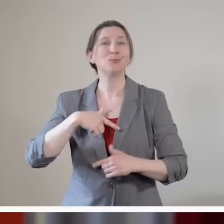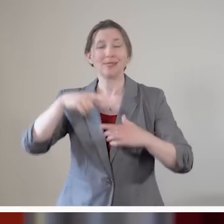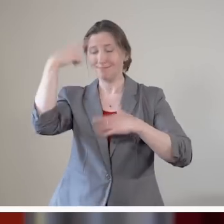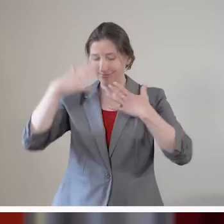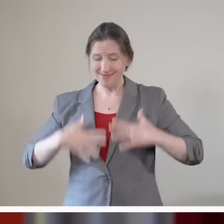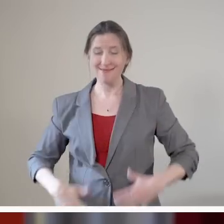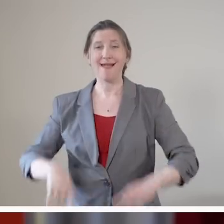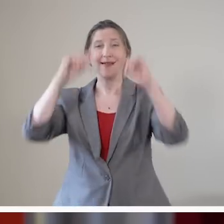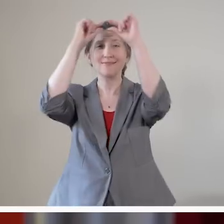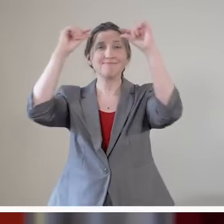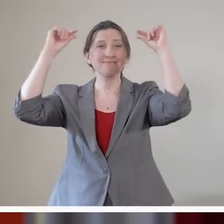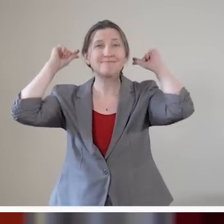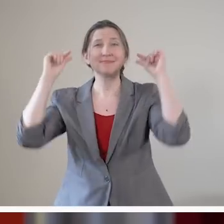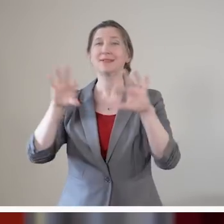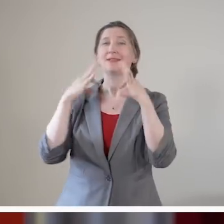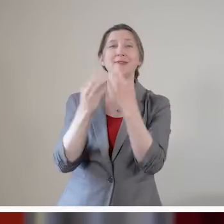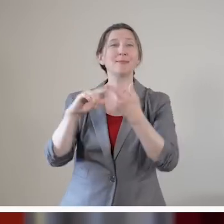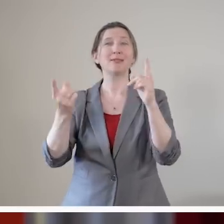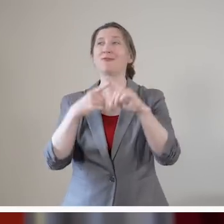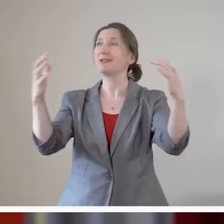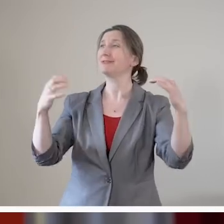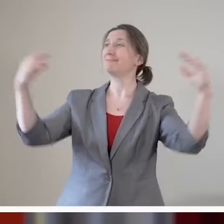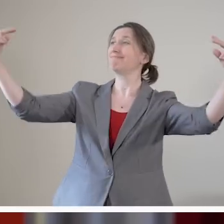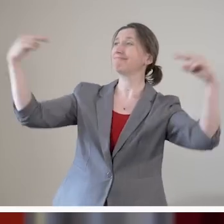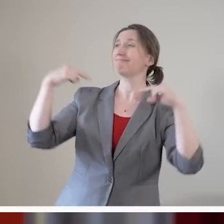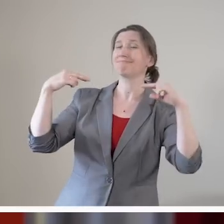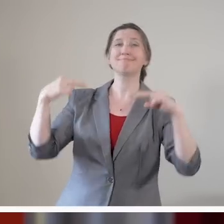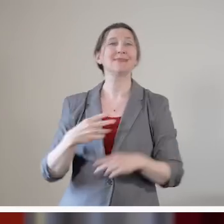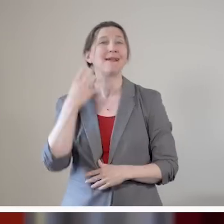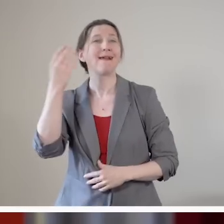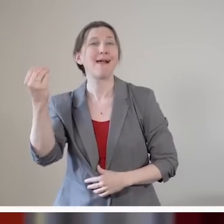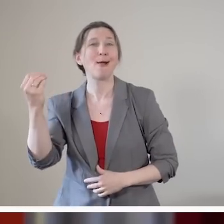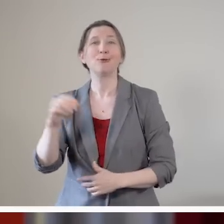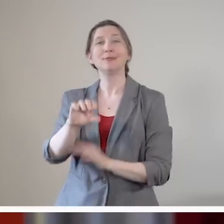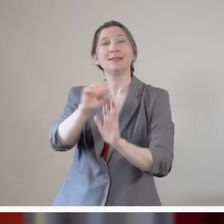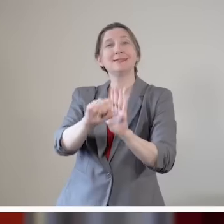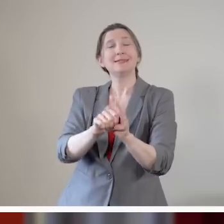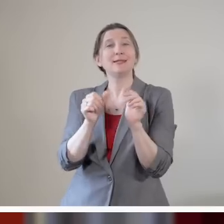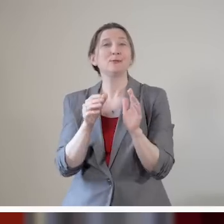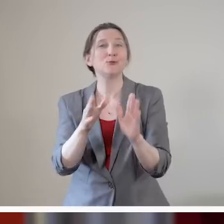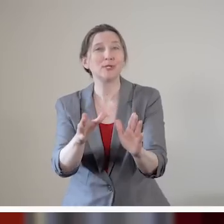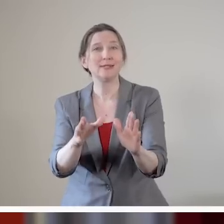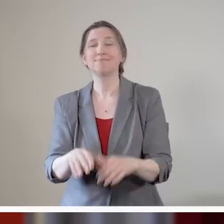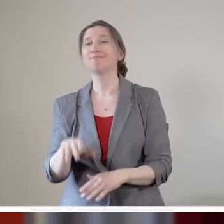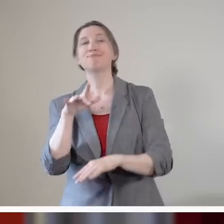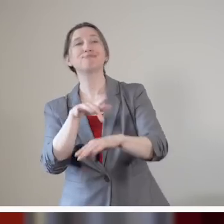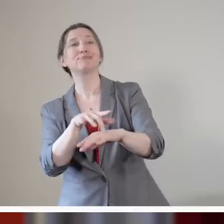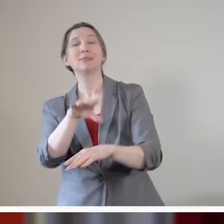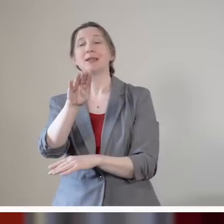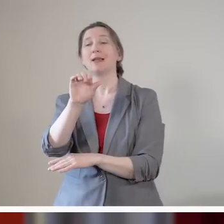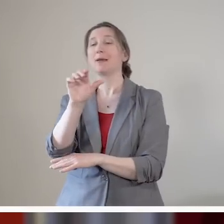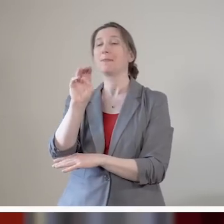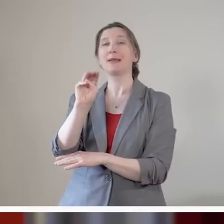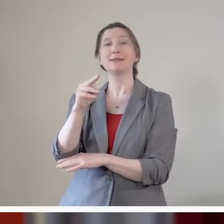to enjoy our final weeks together on the Terrace, Bascom Hill, and State Street. But regardless of where each of us is right now and where we've spent the past